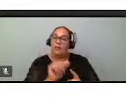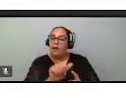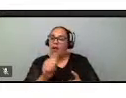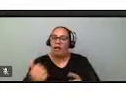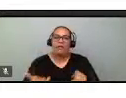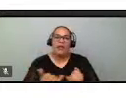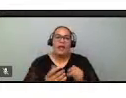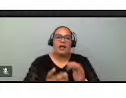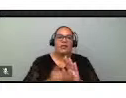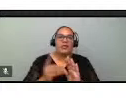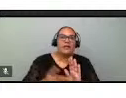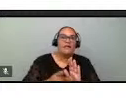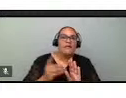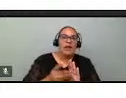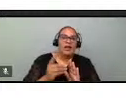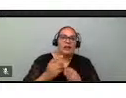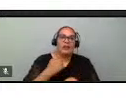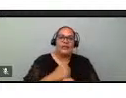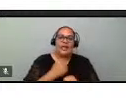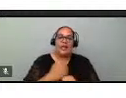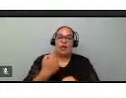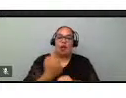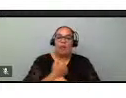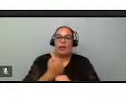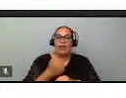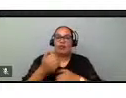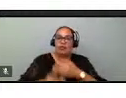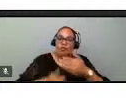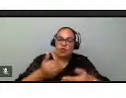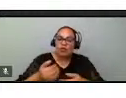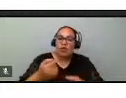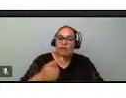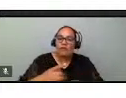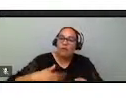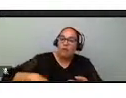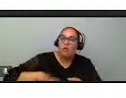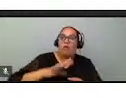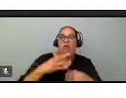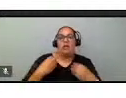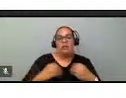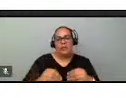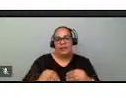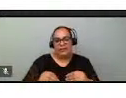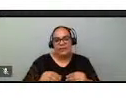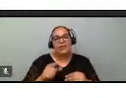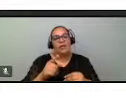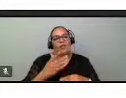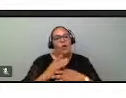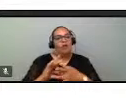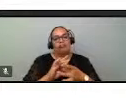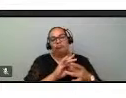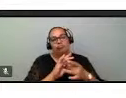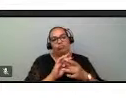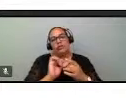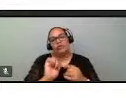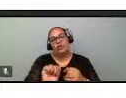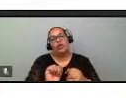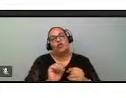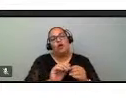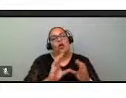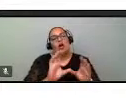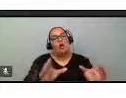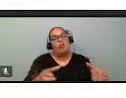like developing a standard operating procedure for all of Industry to work with a terminal on batched